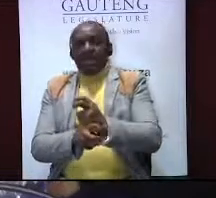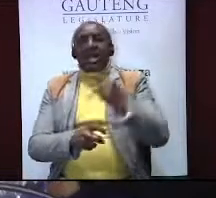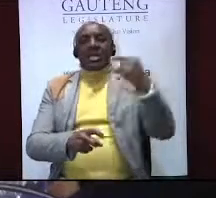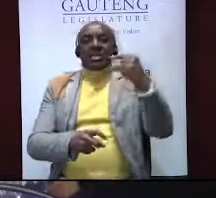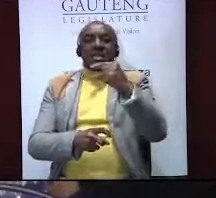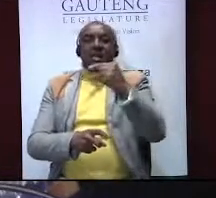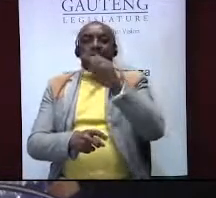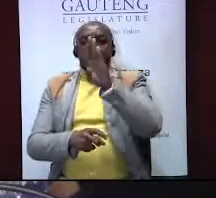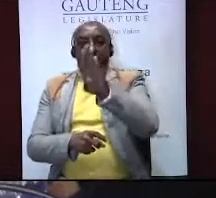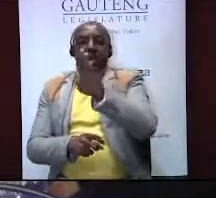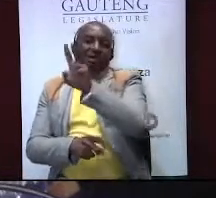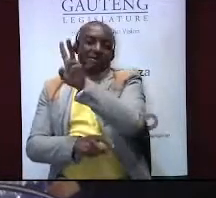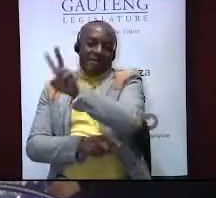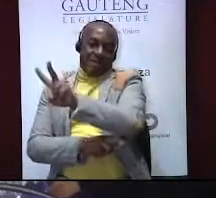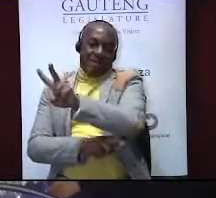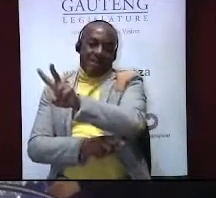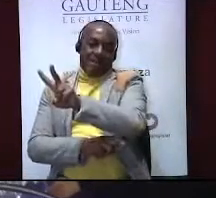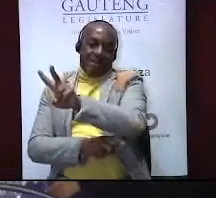violence.